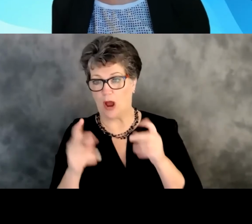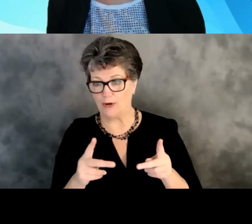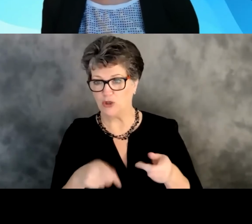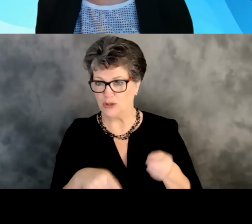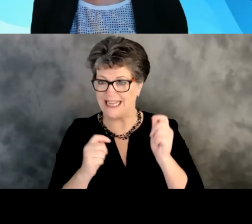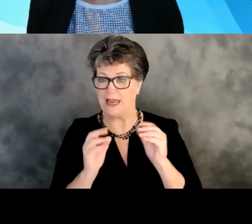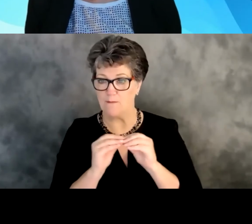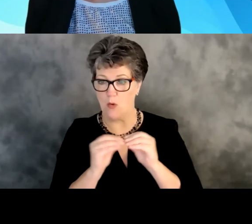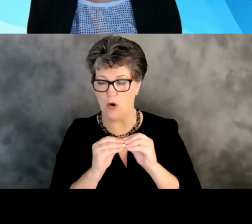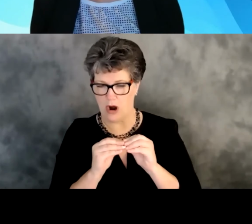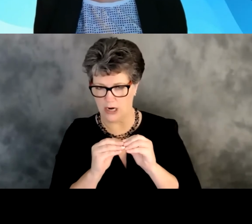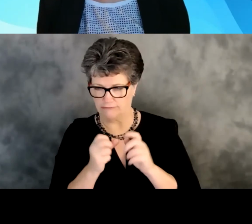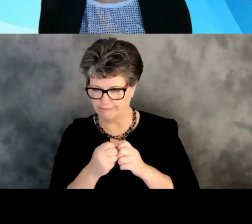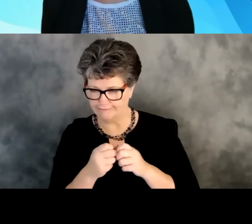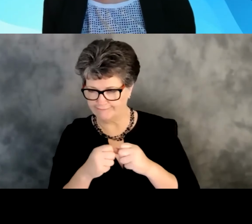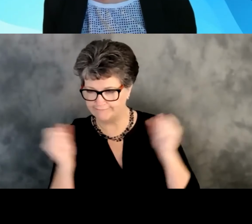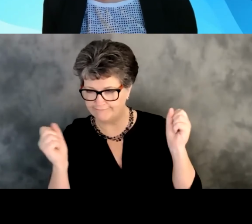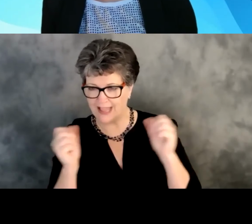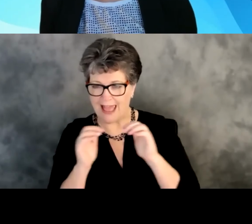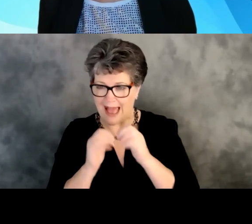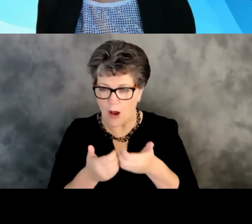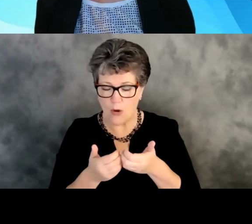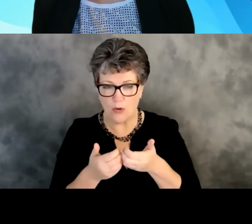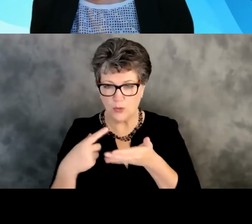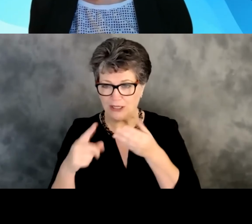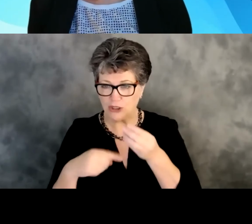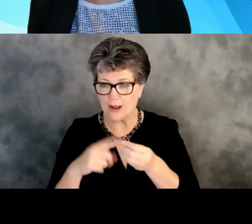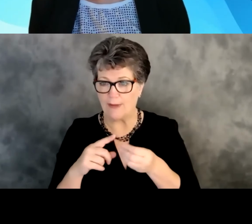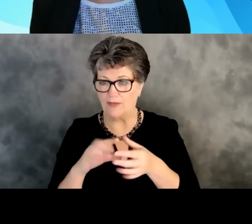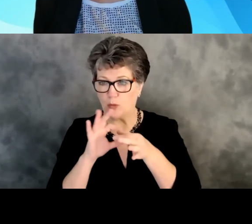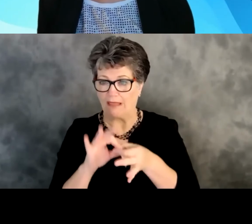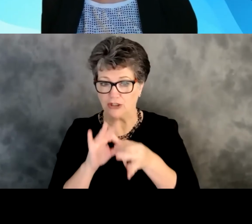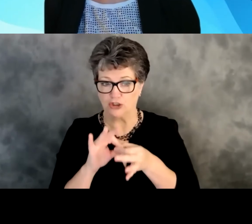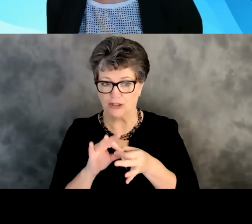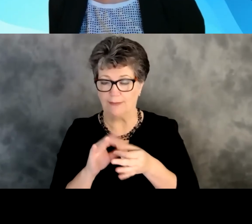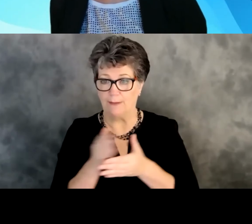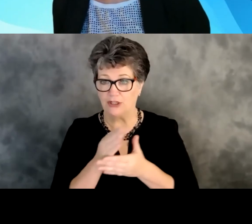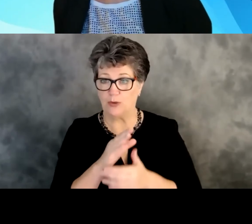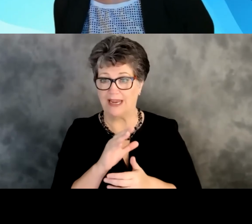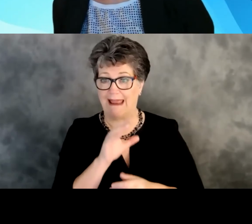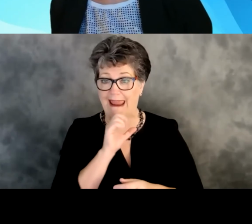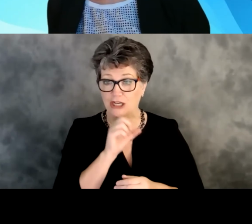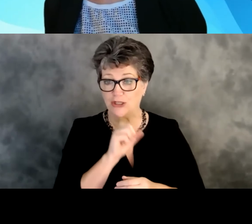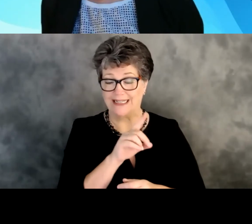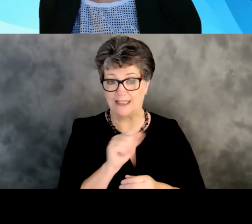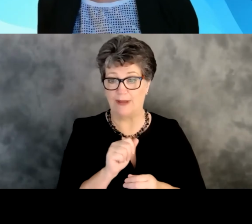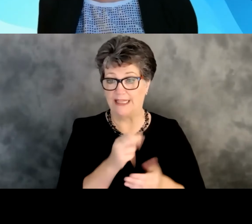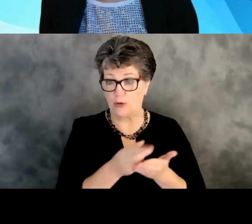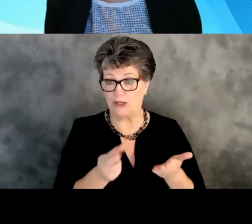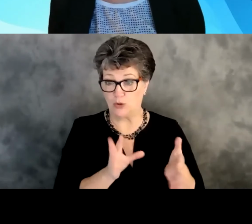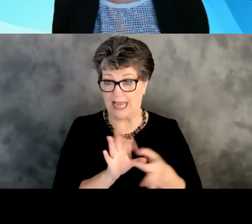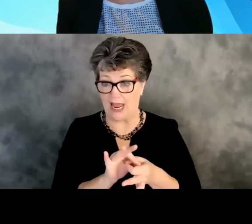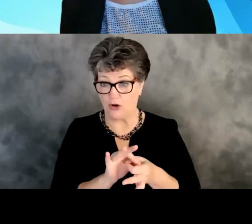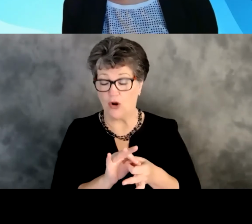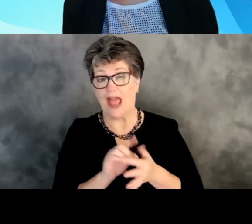in deeper about how we talk about the relationship between the Aging and Disability Resource Connector and